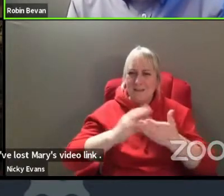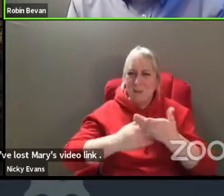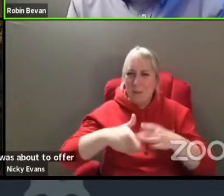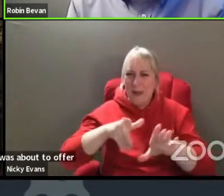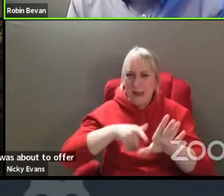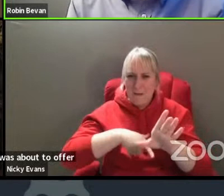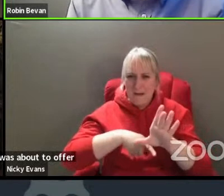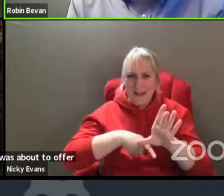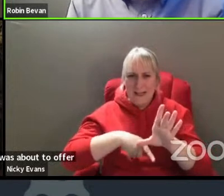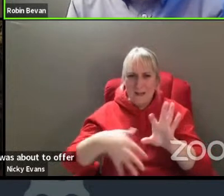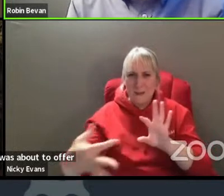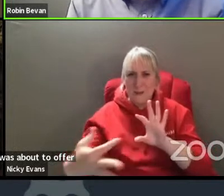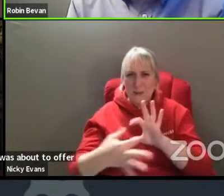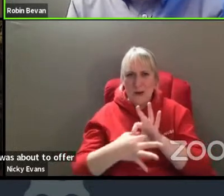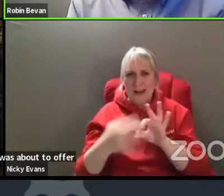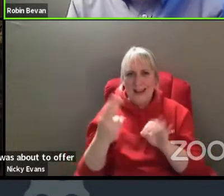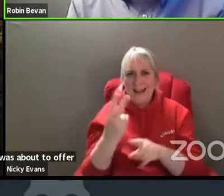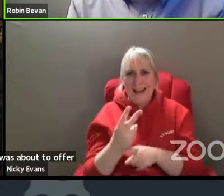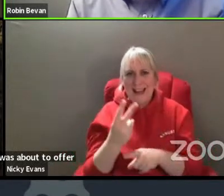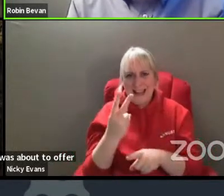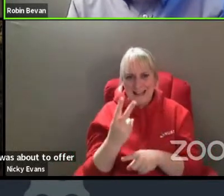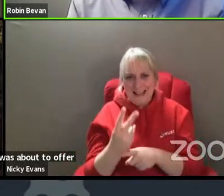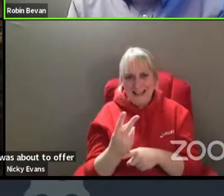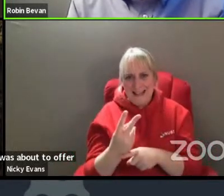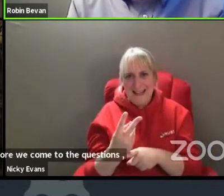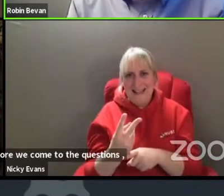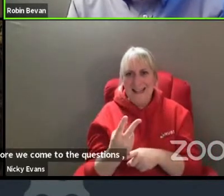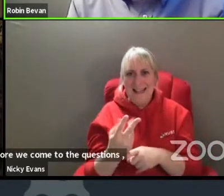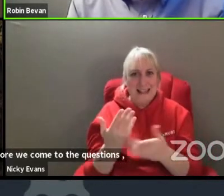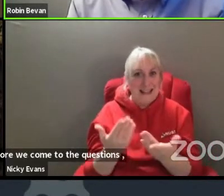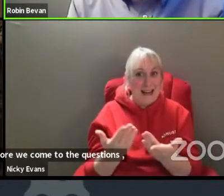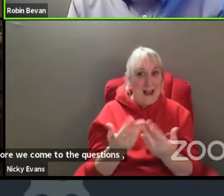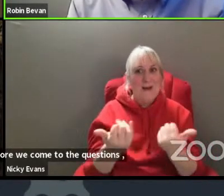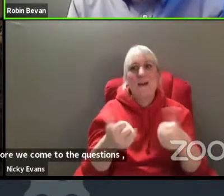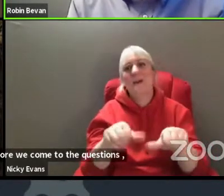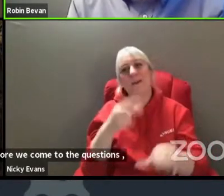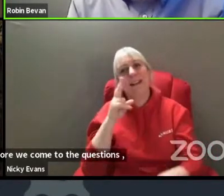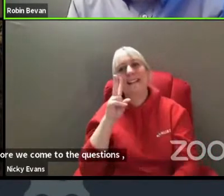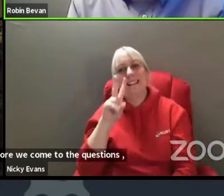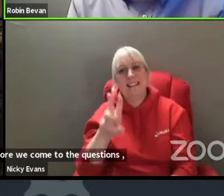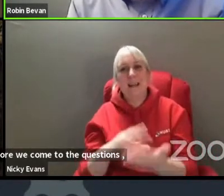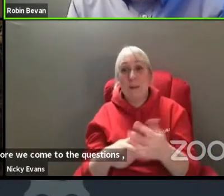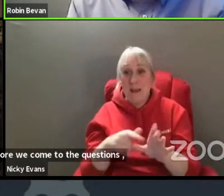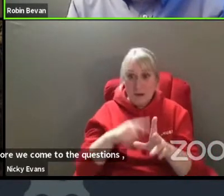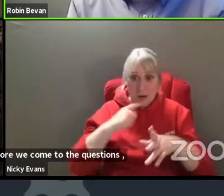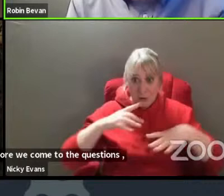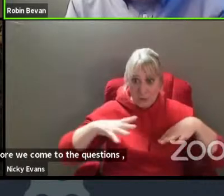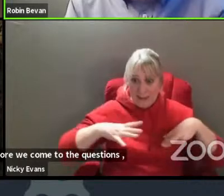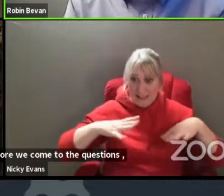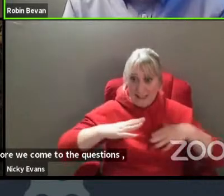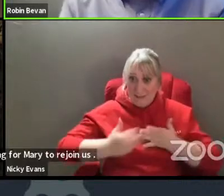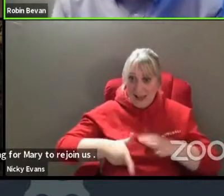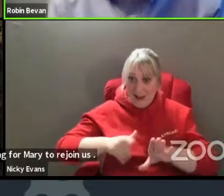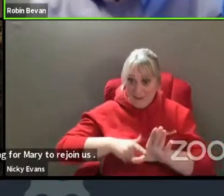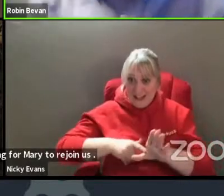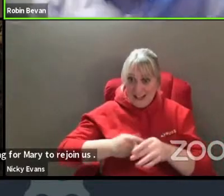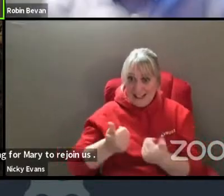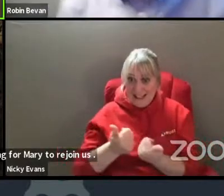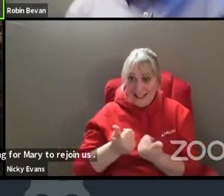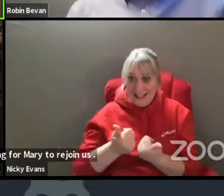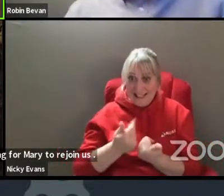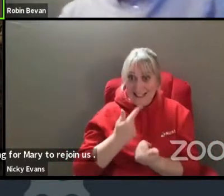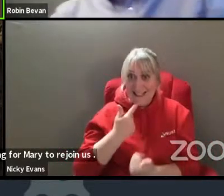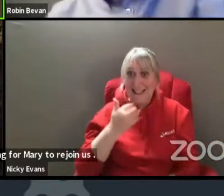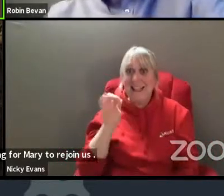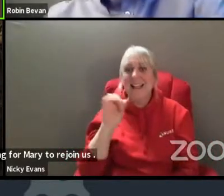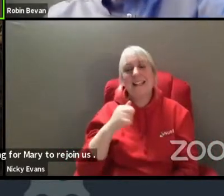us, and we can now see Mary. And are you ready to pick up from there, Mary? You are. Yes. Thank you